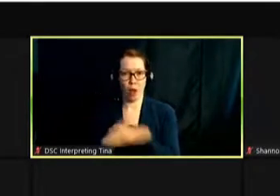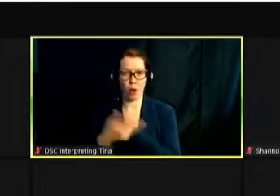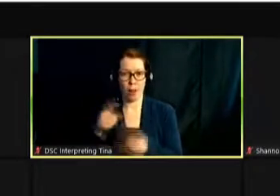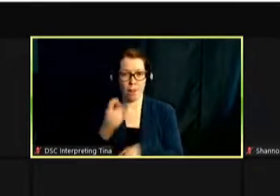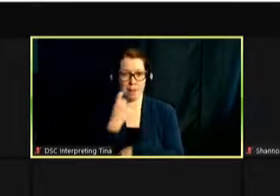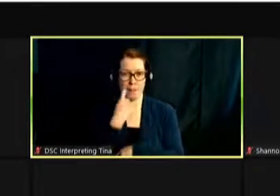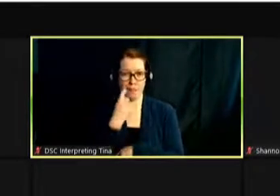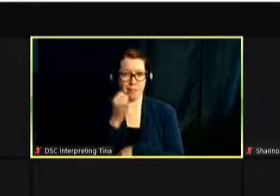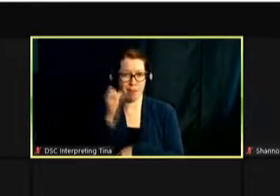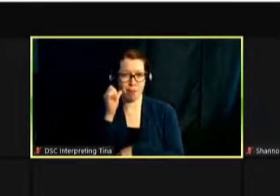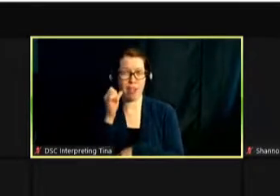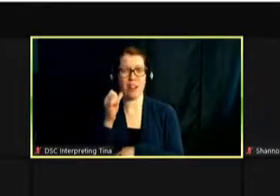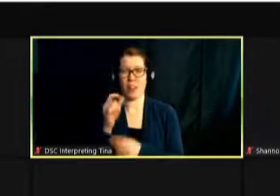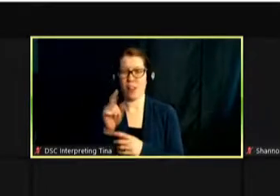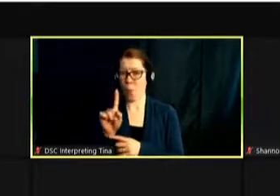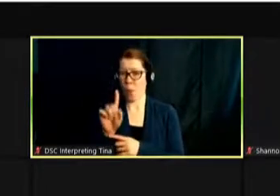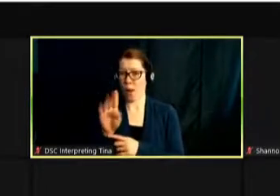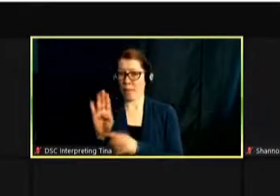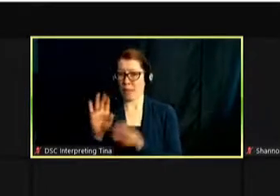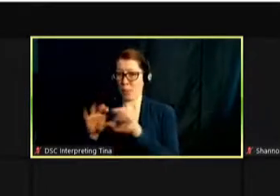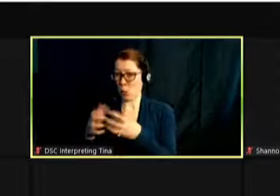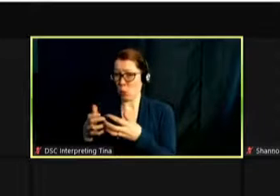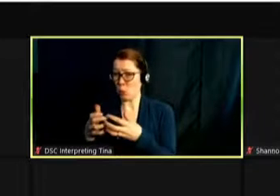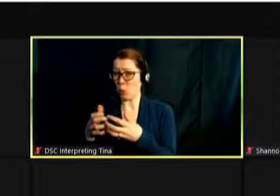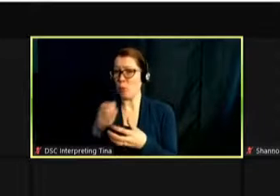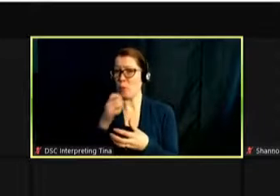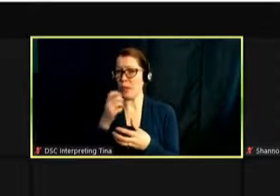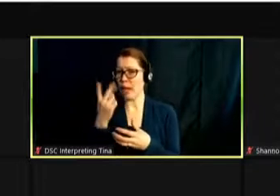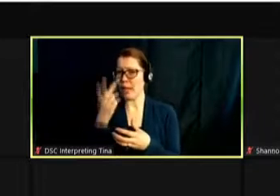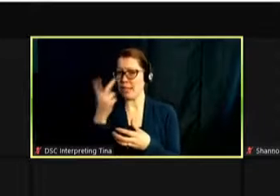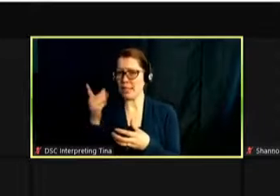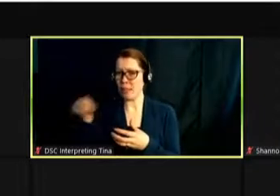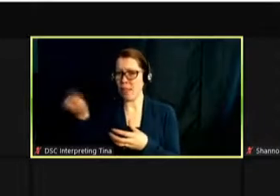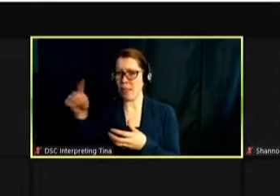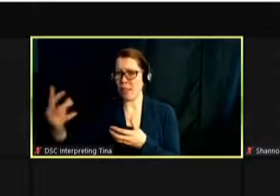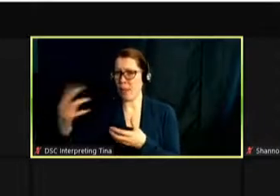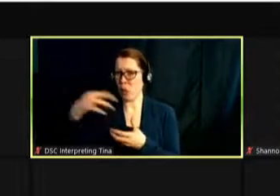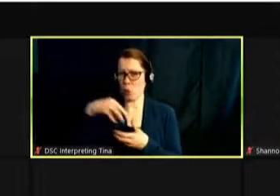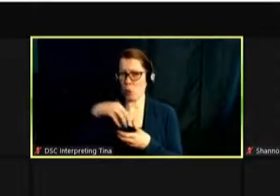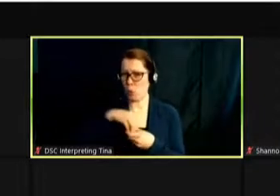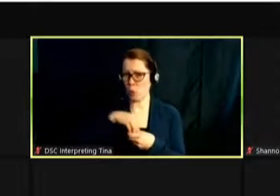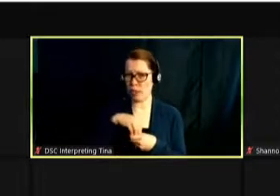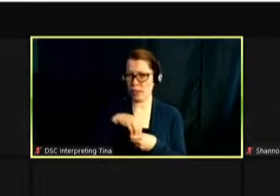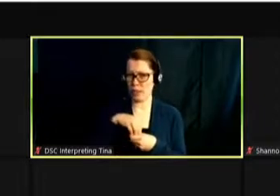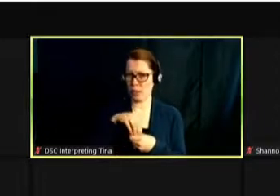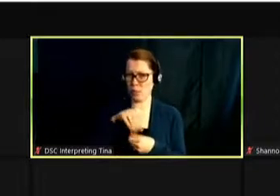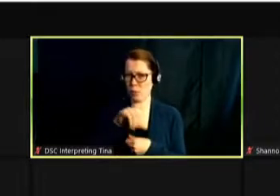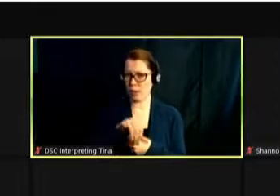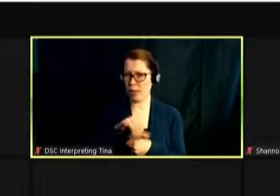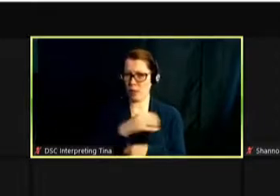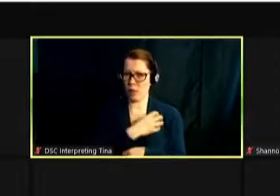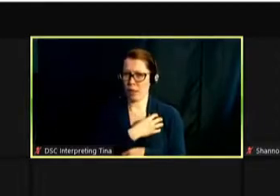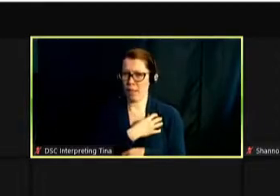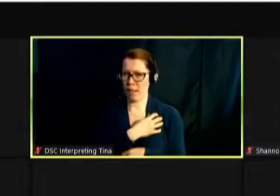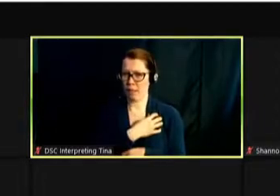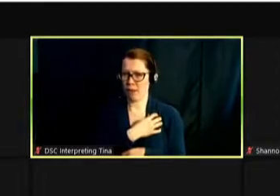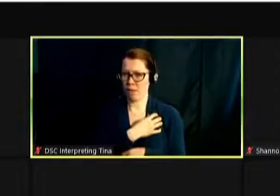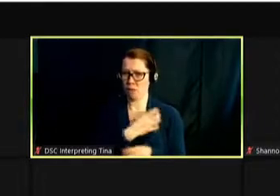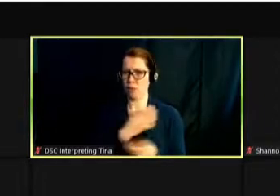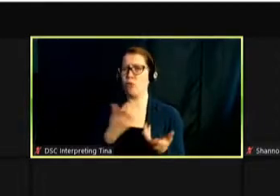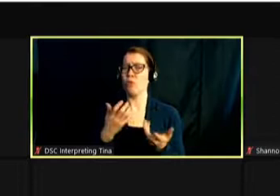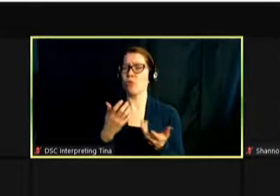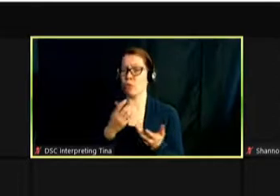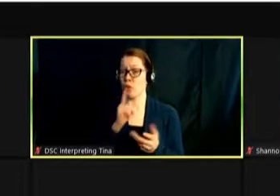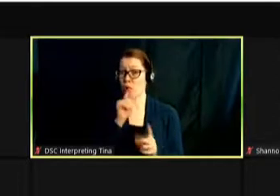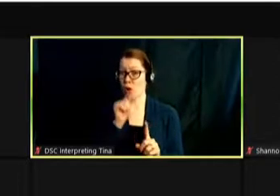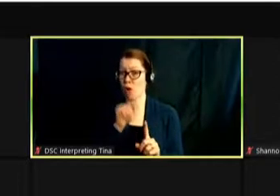with that 1B group, I didn't see them included on that. Where are they? Where does that stand right now? Are they